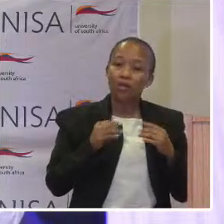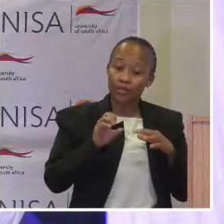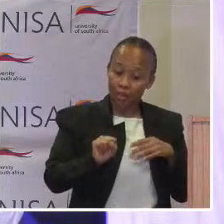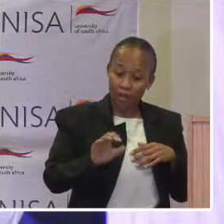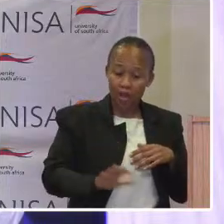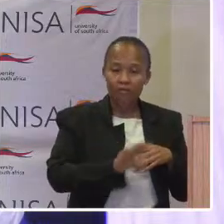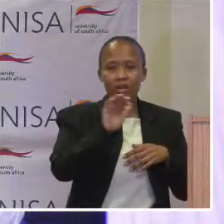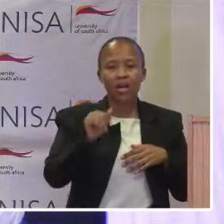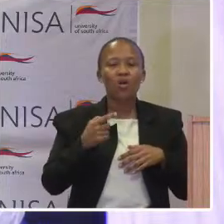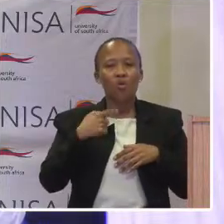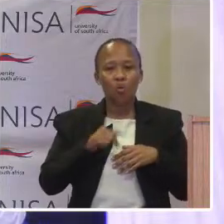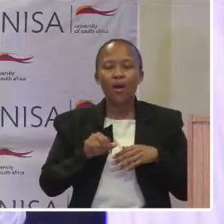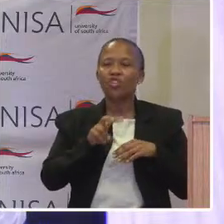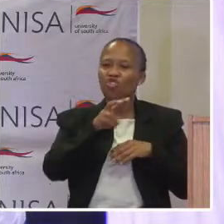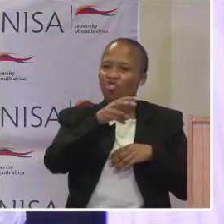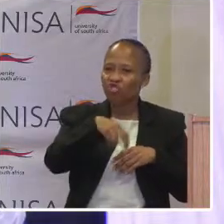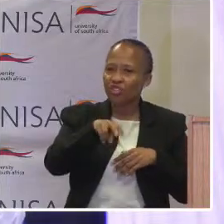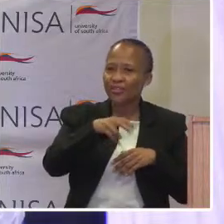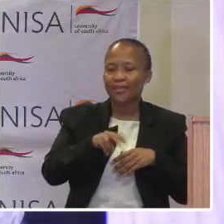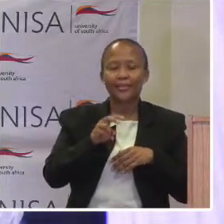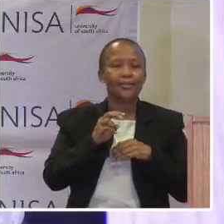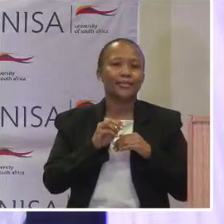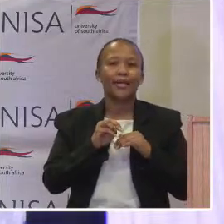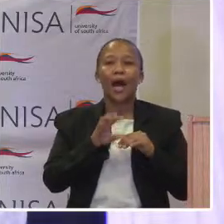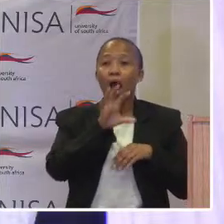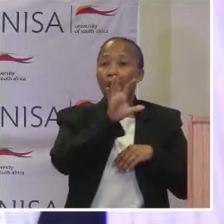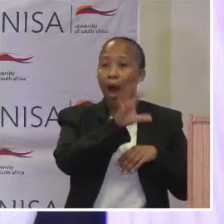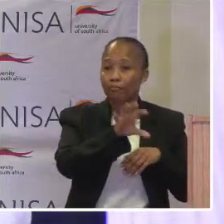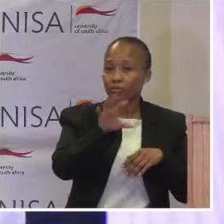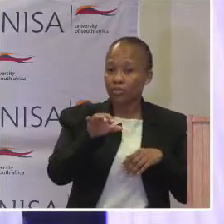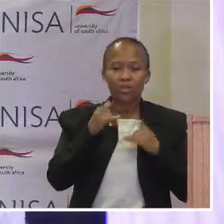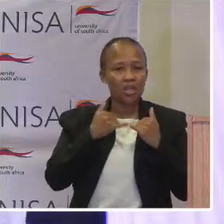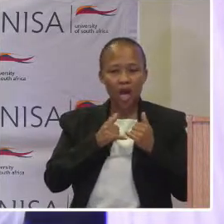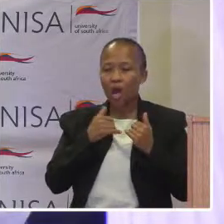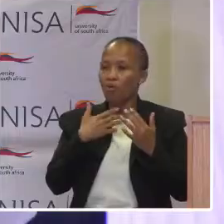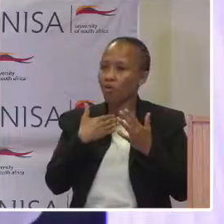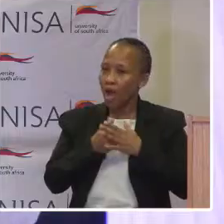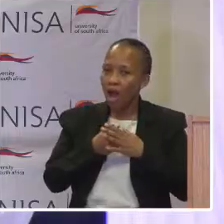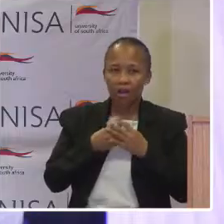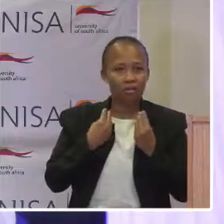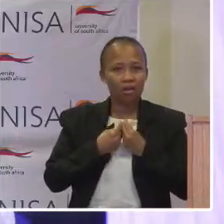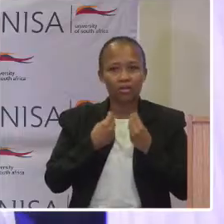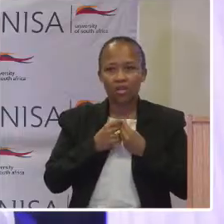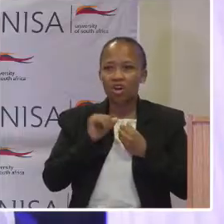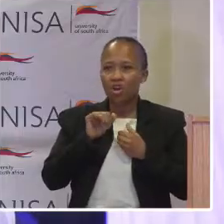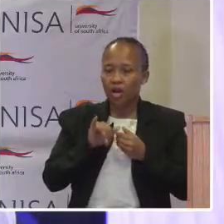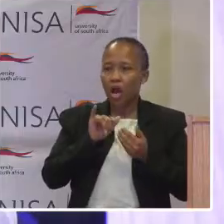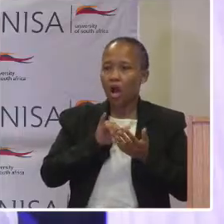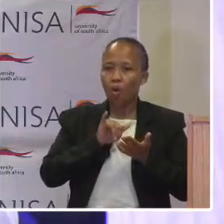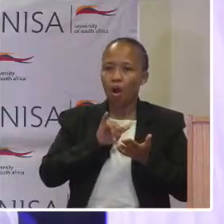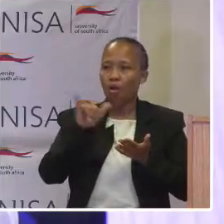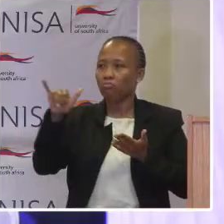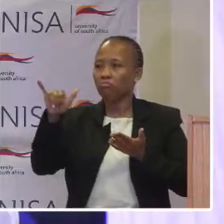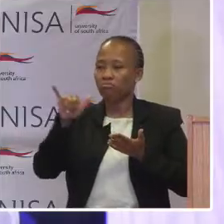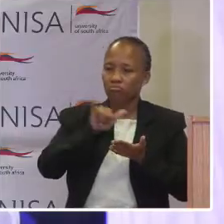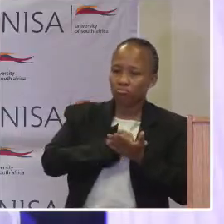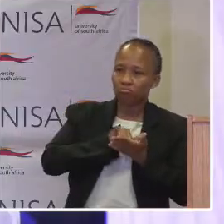you can now fly in goods in and out. I don't know whether any of you do